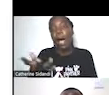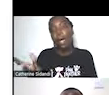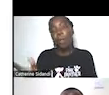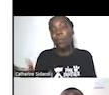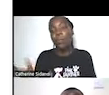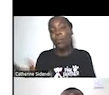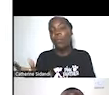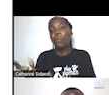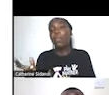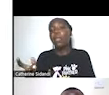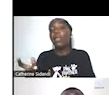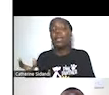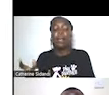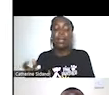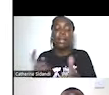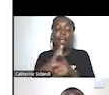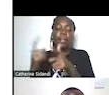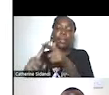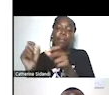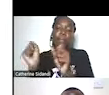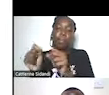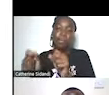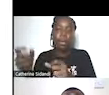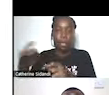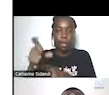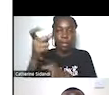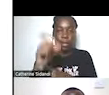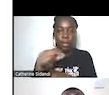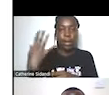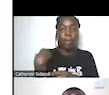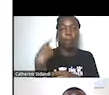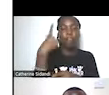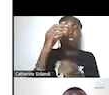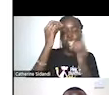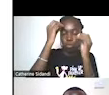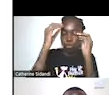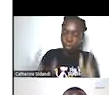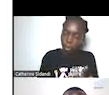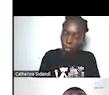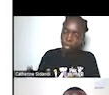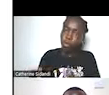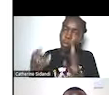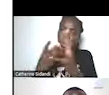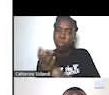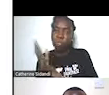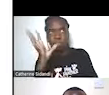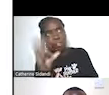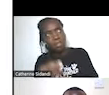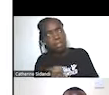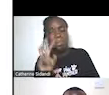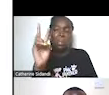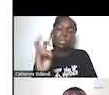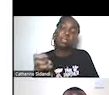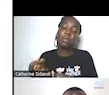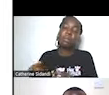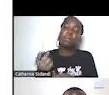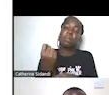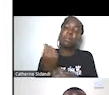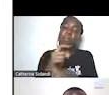we are going to increase the number of students in this school by 50 or by 20% for this course. So what are we going to